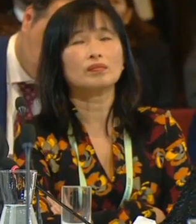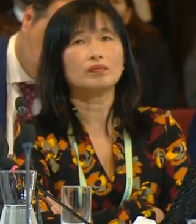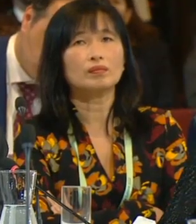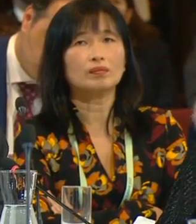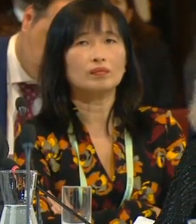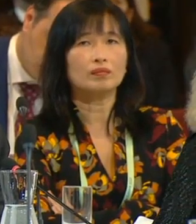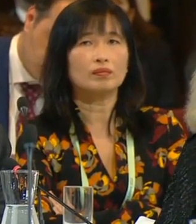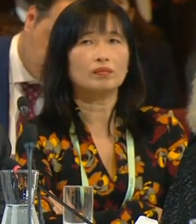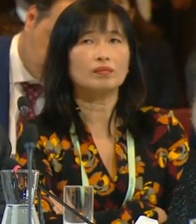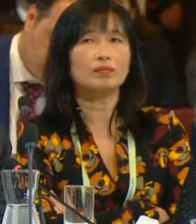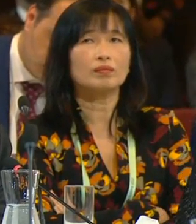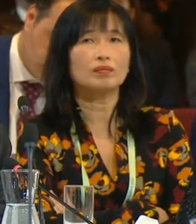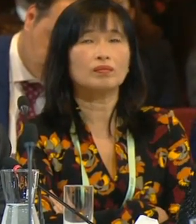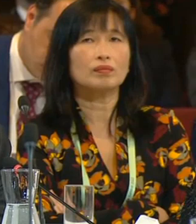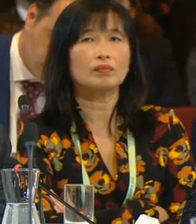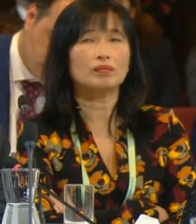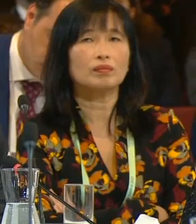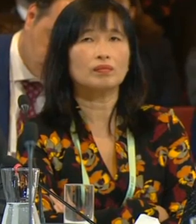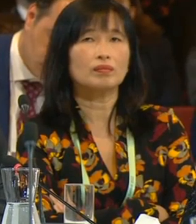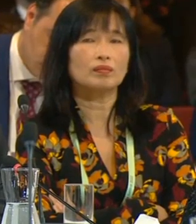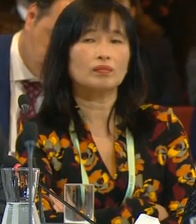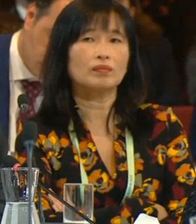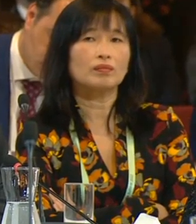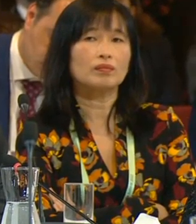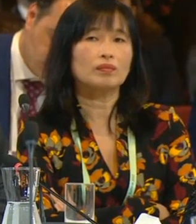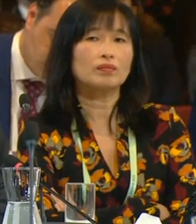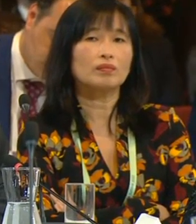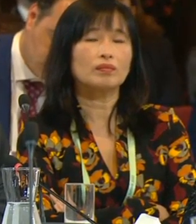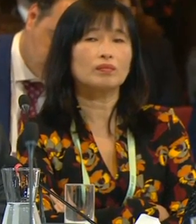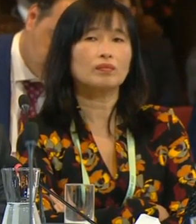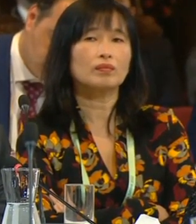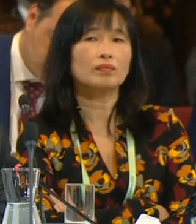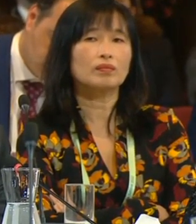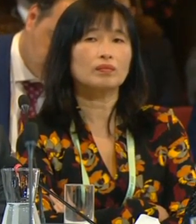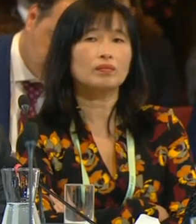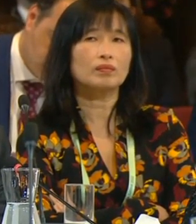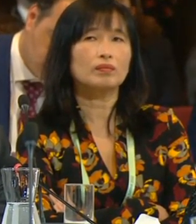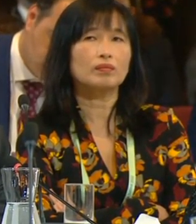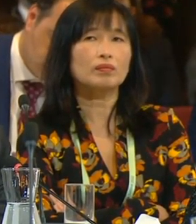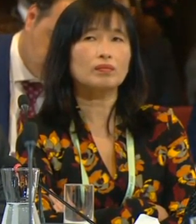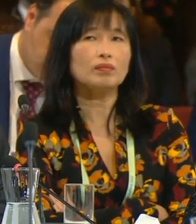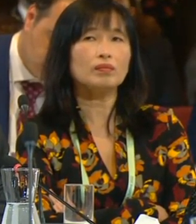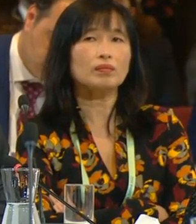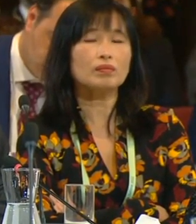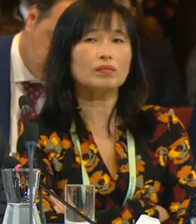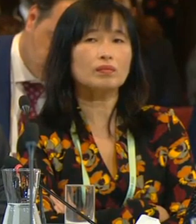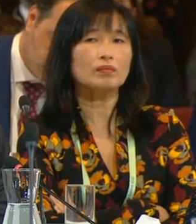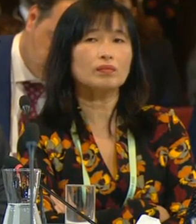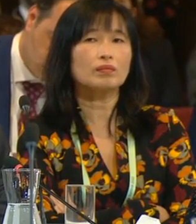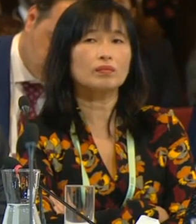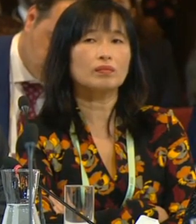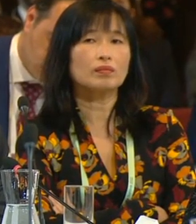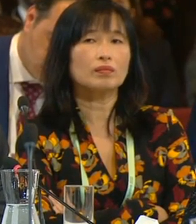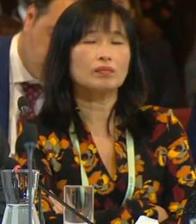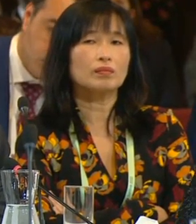improving the system in this process there should be scope for both employers and employee representatives to